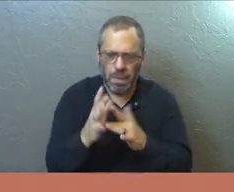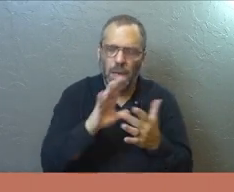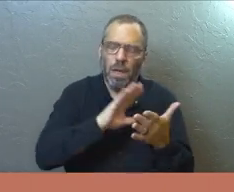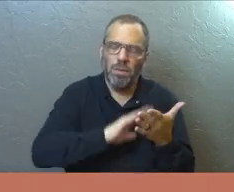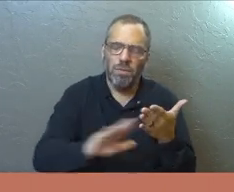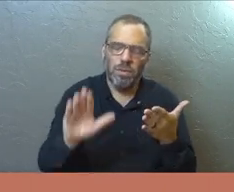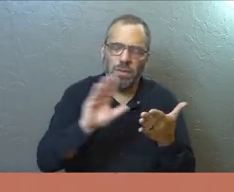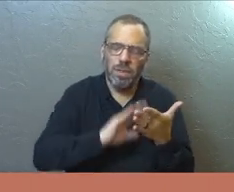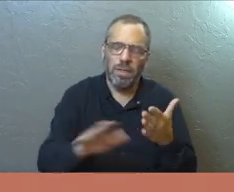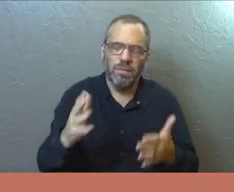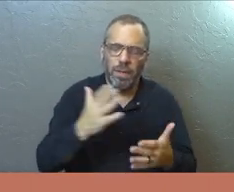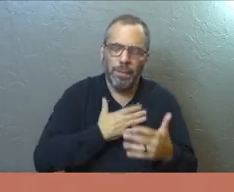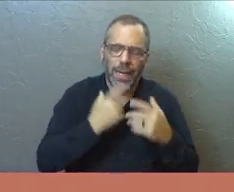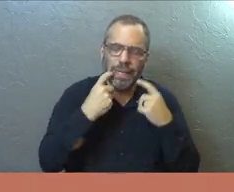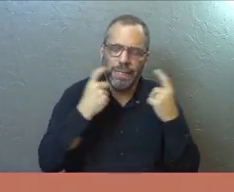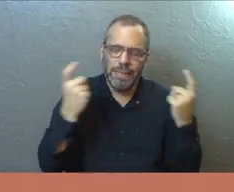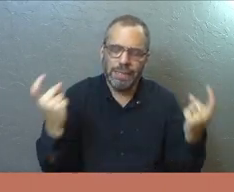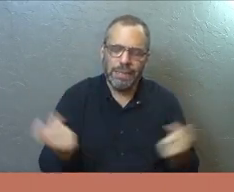forgive my sins.